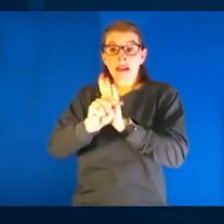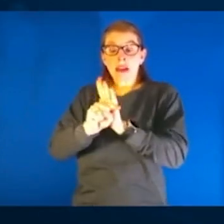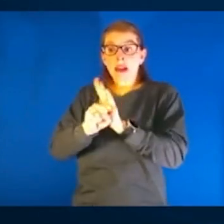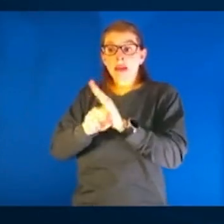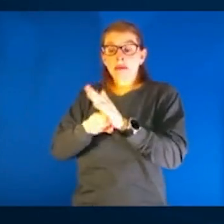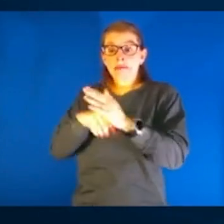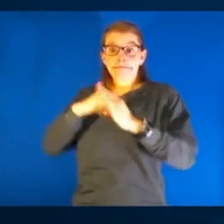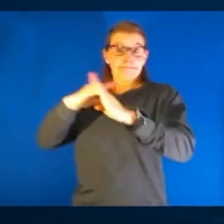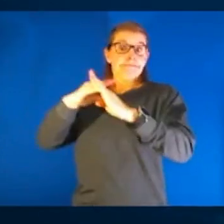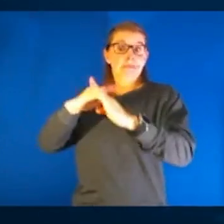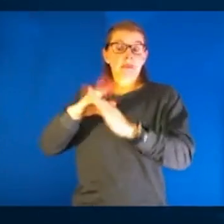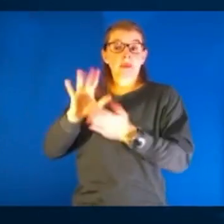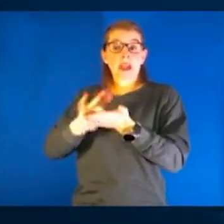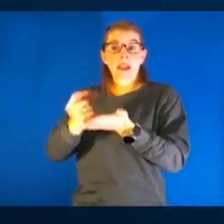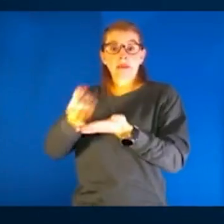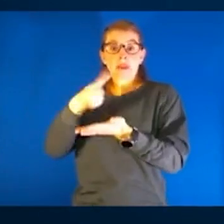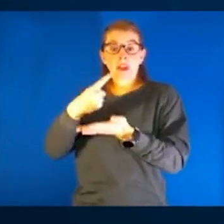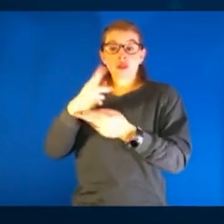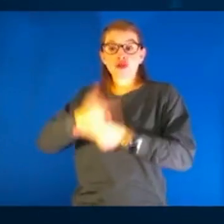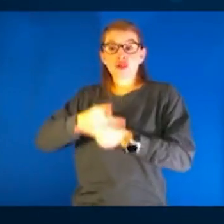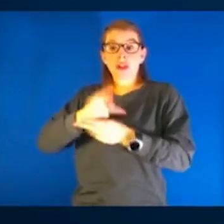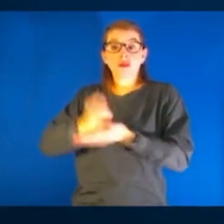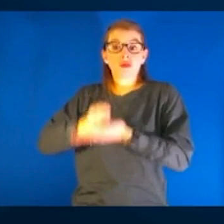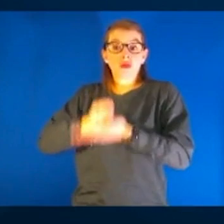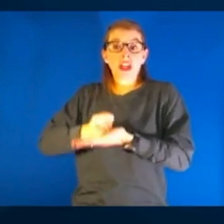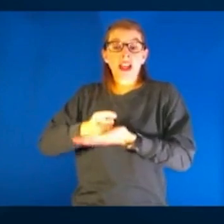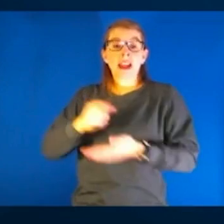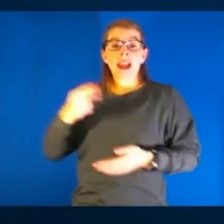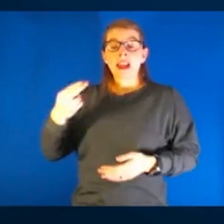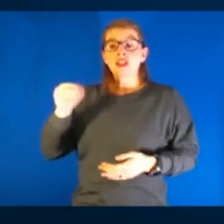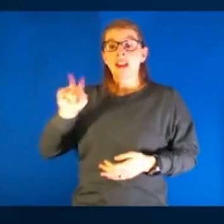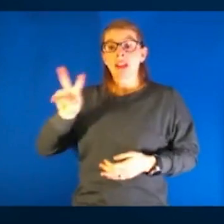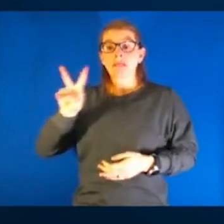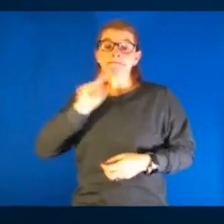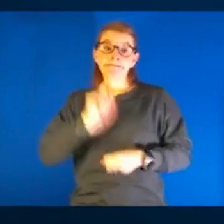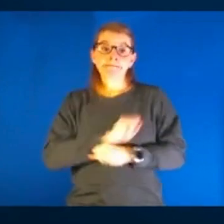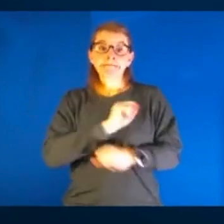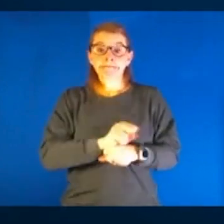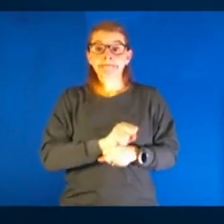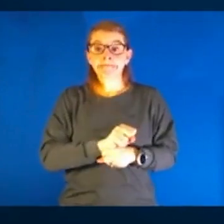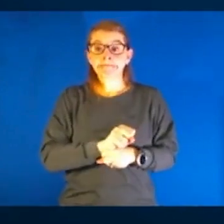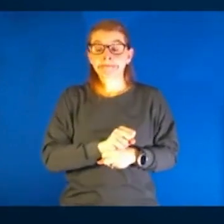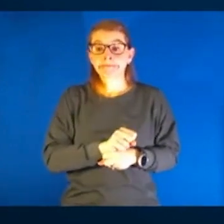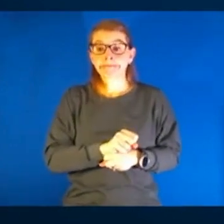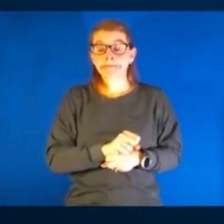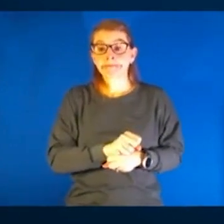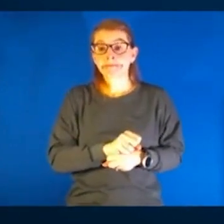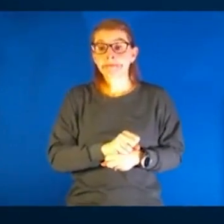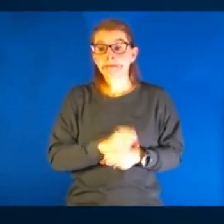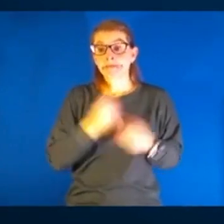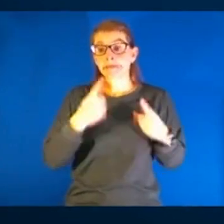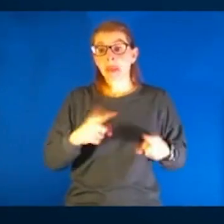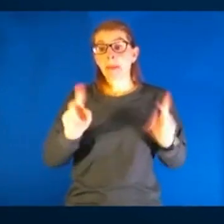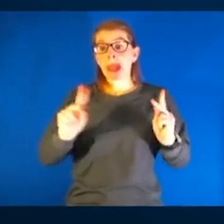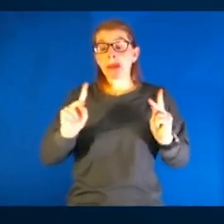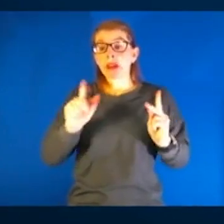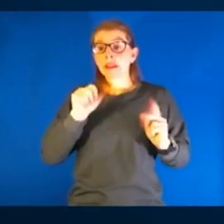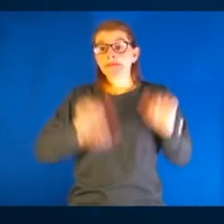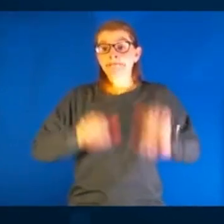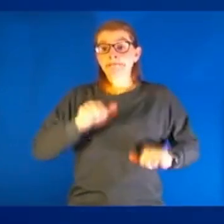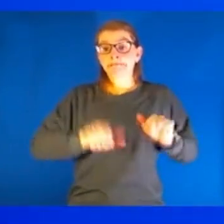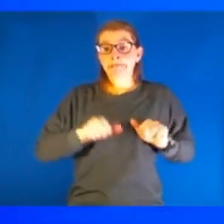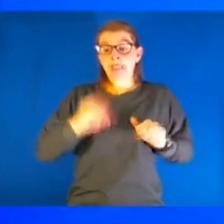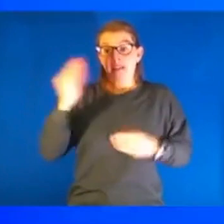HIV. Dr. Clough, that's Well, true? I think that's a reality of where we find ourselves, is that people are uncertain about what information